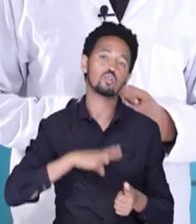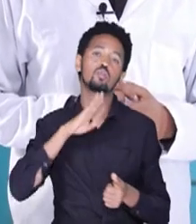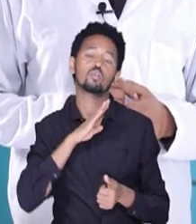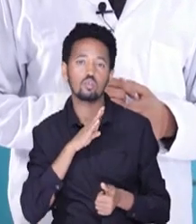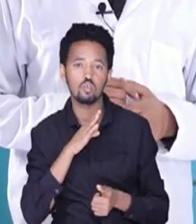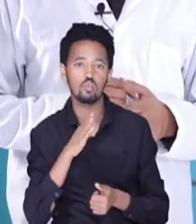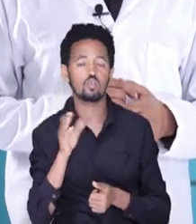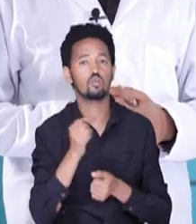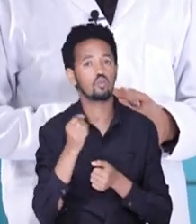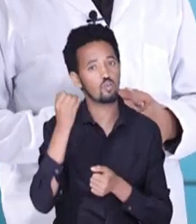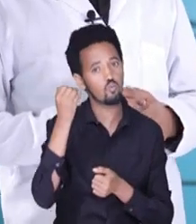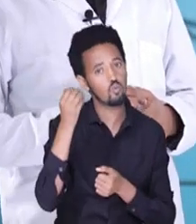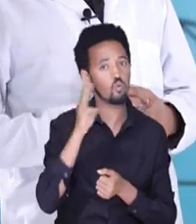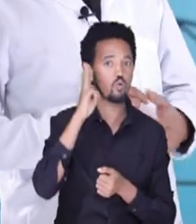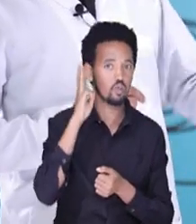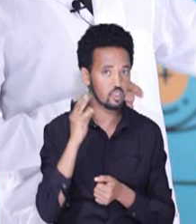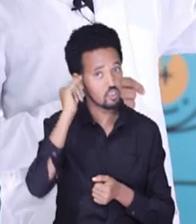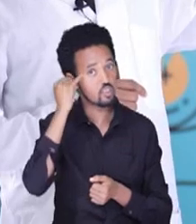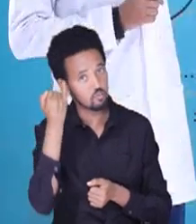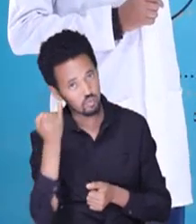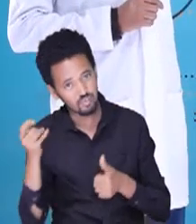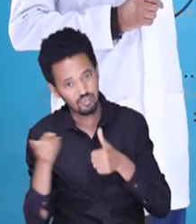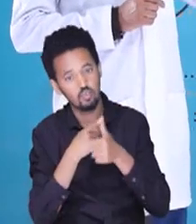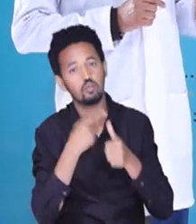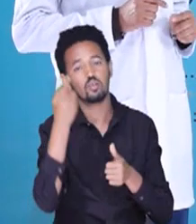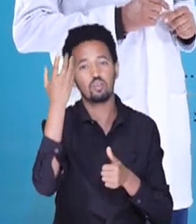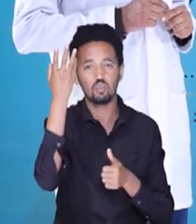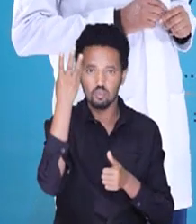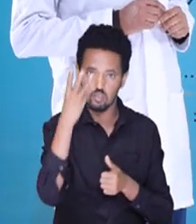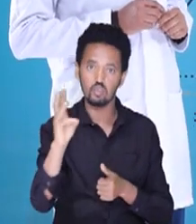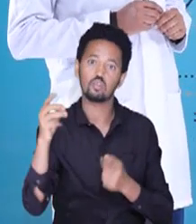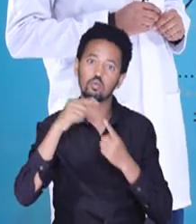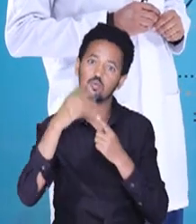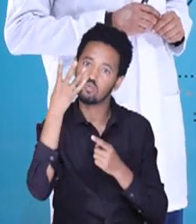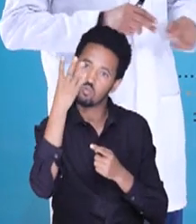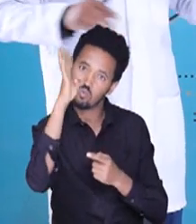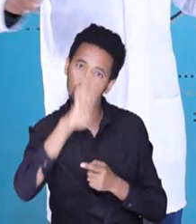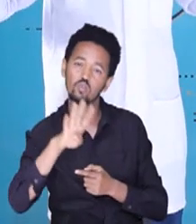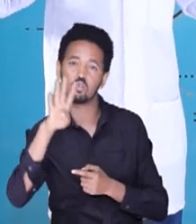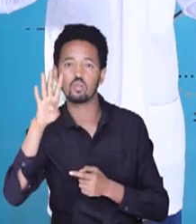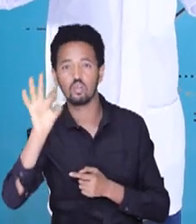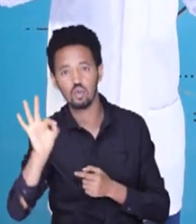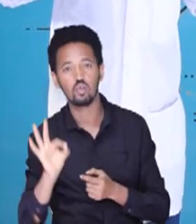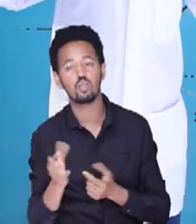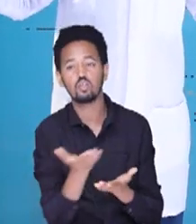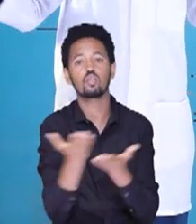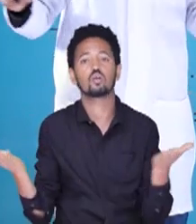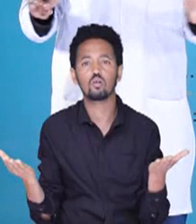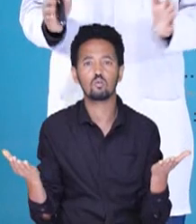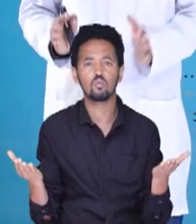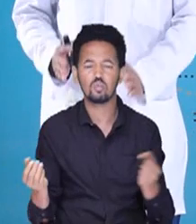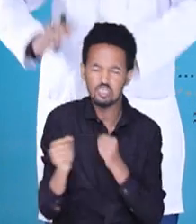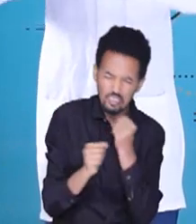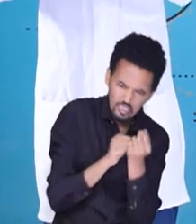of James I. In 1625 up to 1649, there was